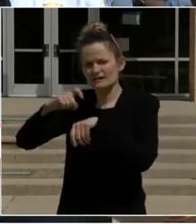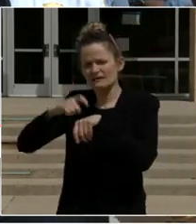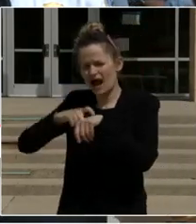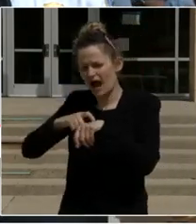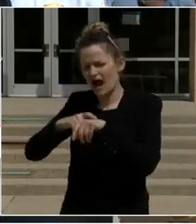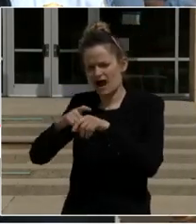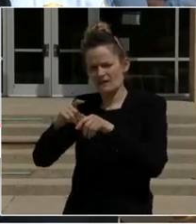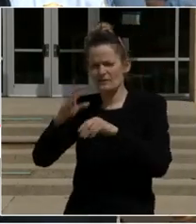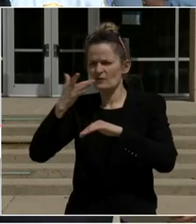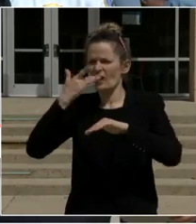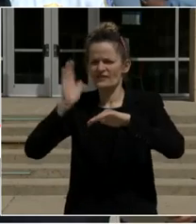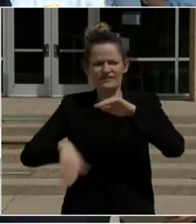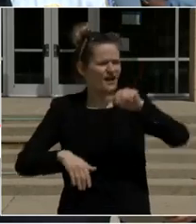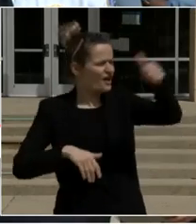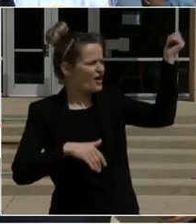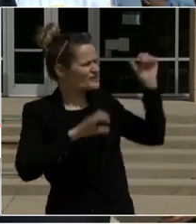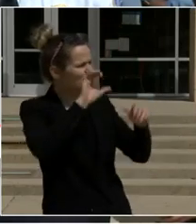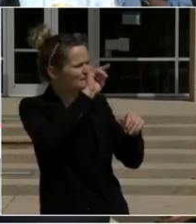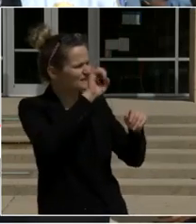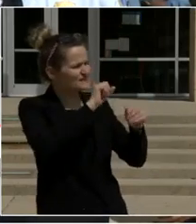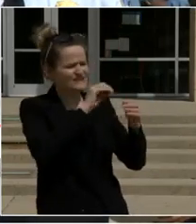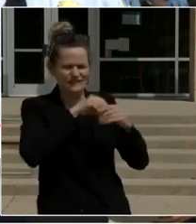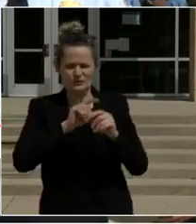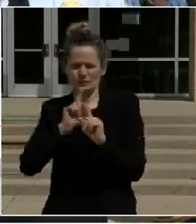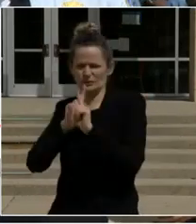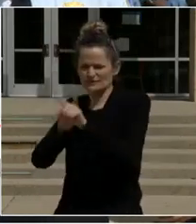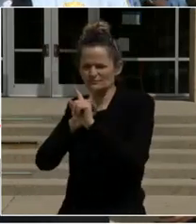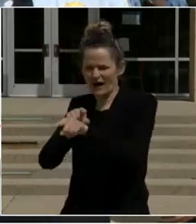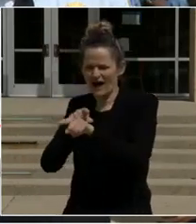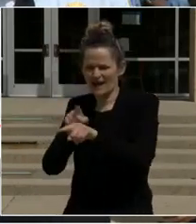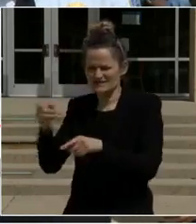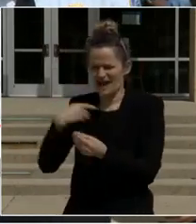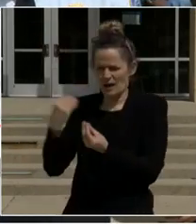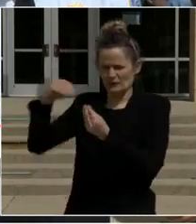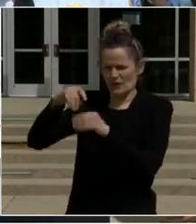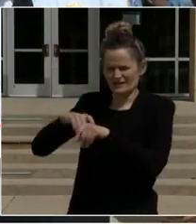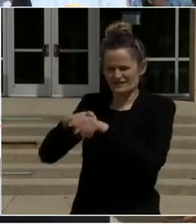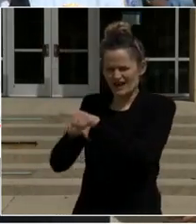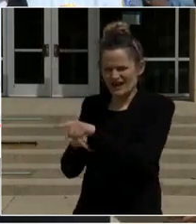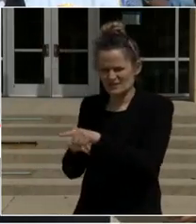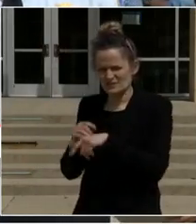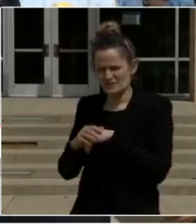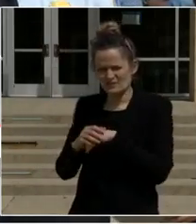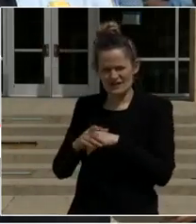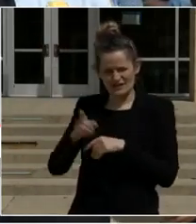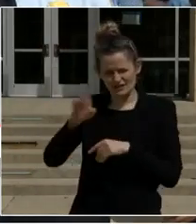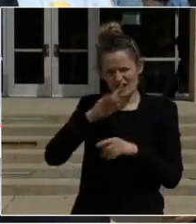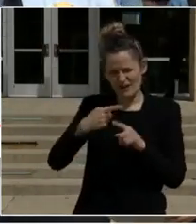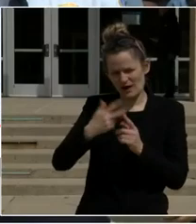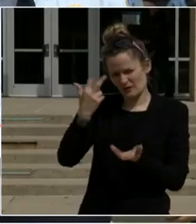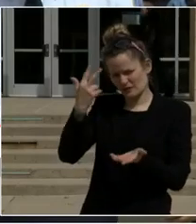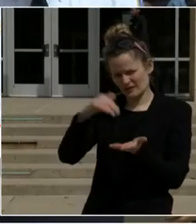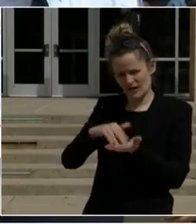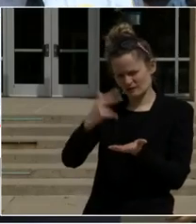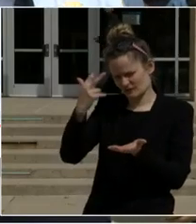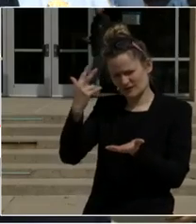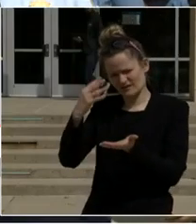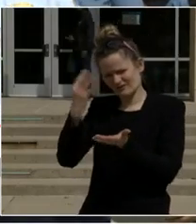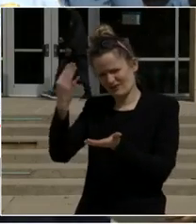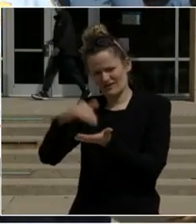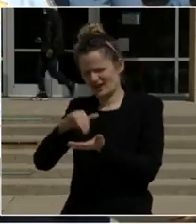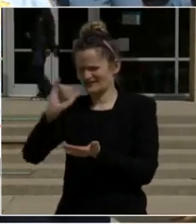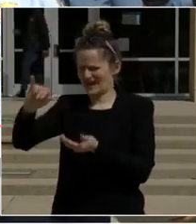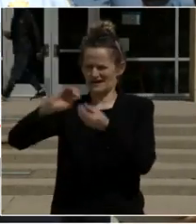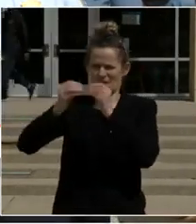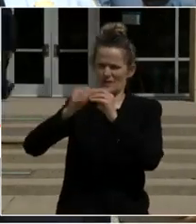calls. And so it does raise the question of, is 35 okay, 36 okay, or 4,000? But again, as I said,